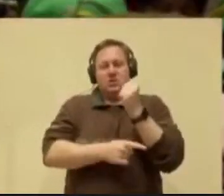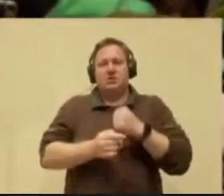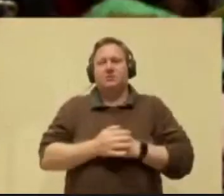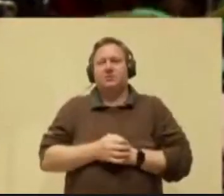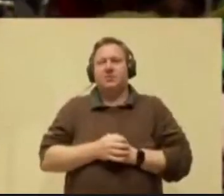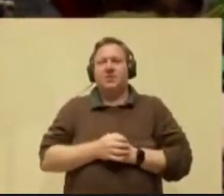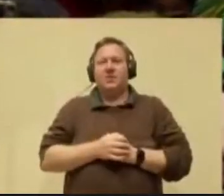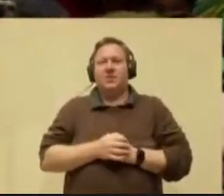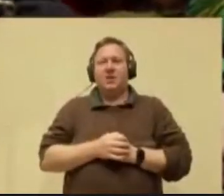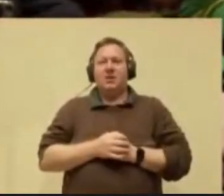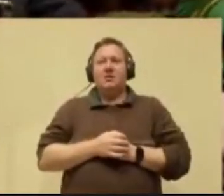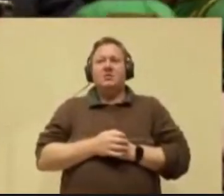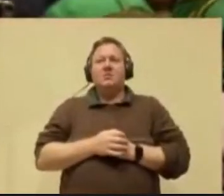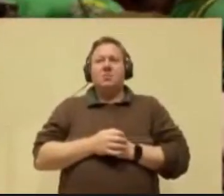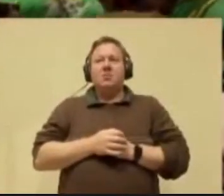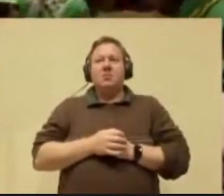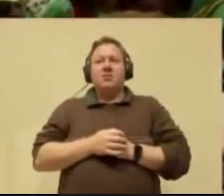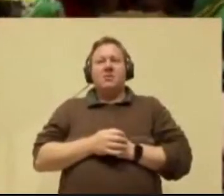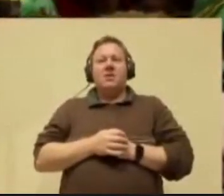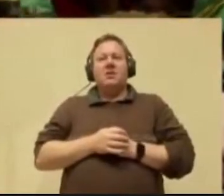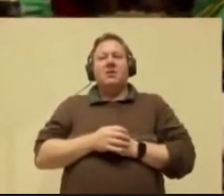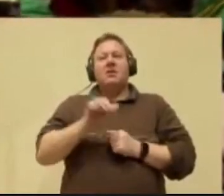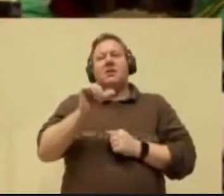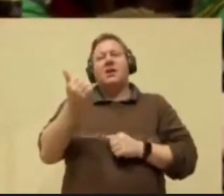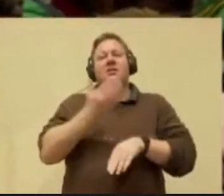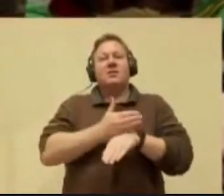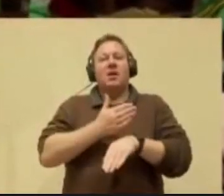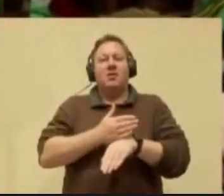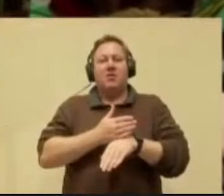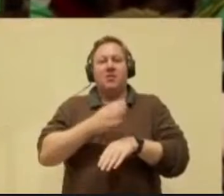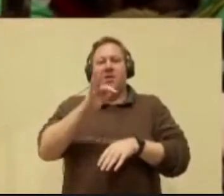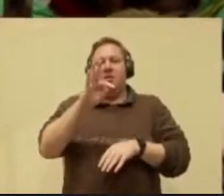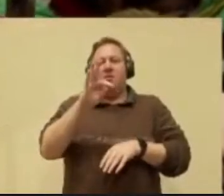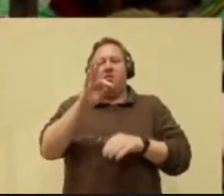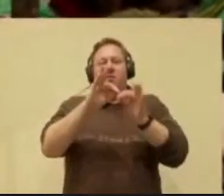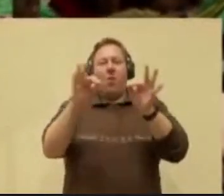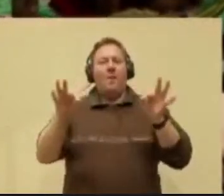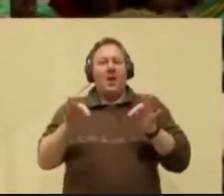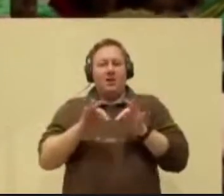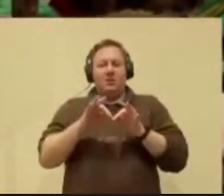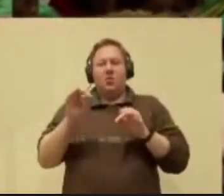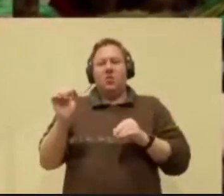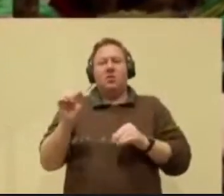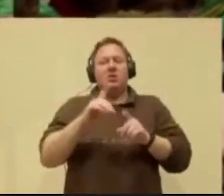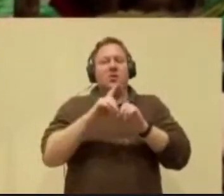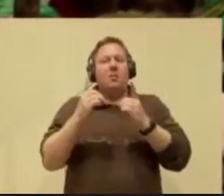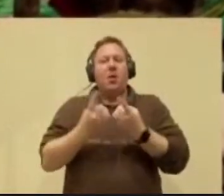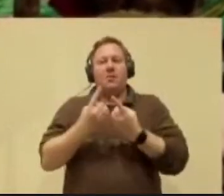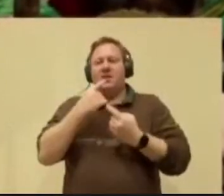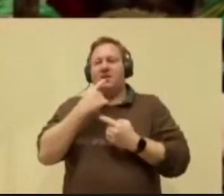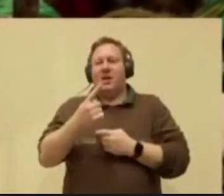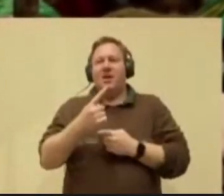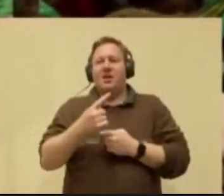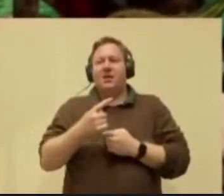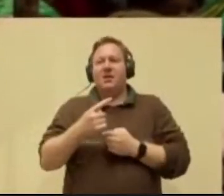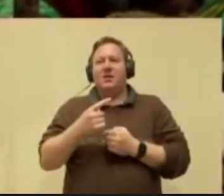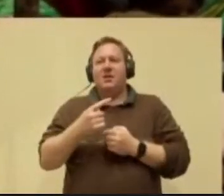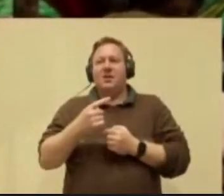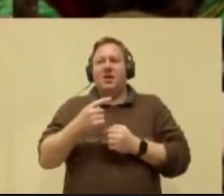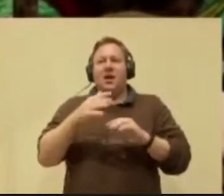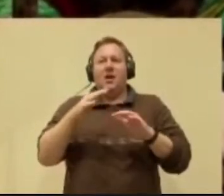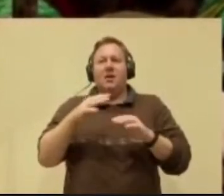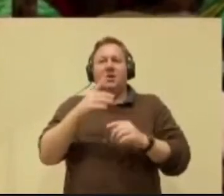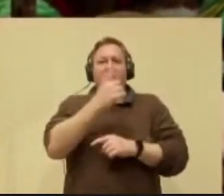your next time you must send a format where all the department must actually say out of their department how many